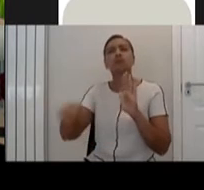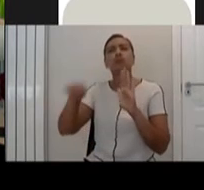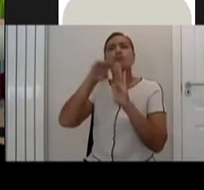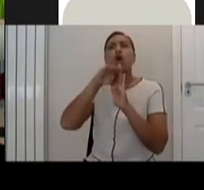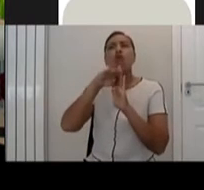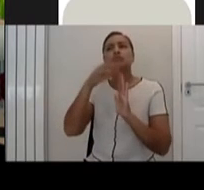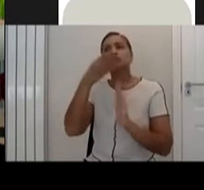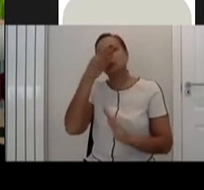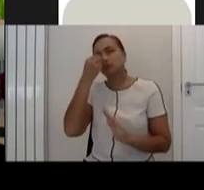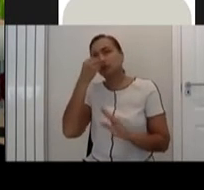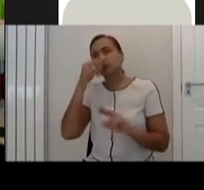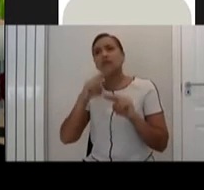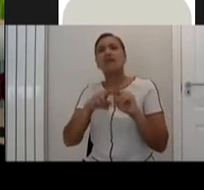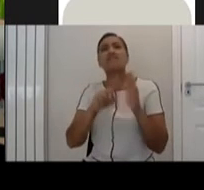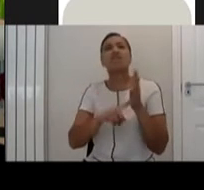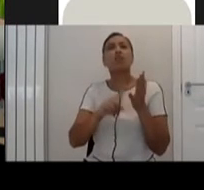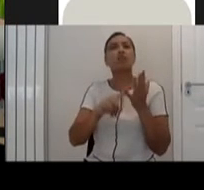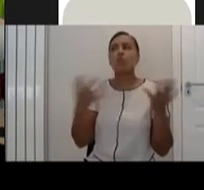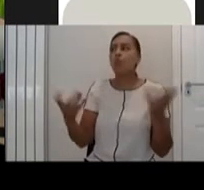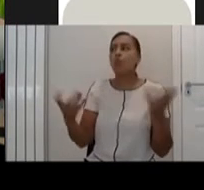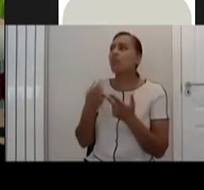flu vaccine or any other?